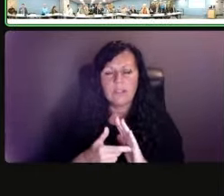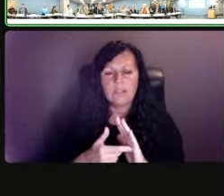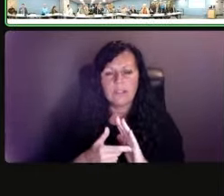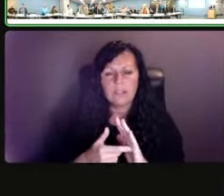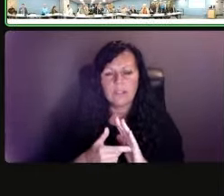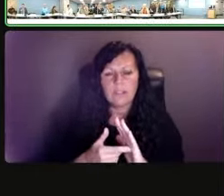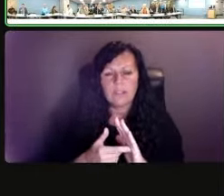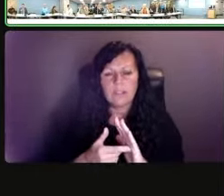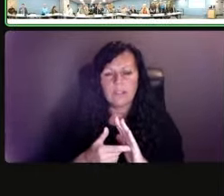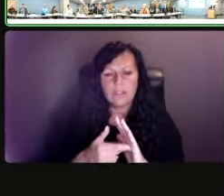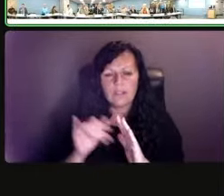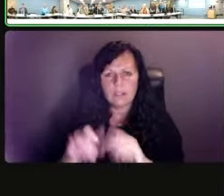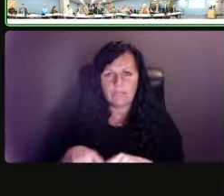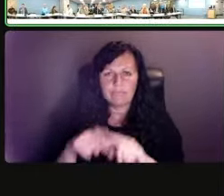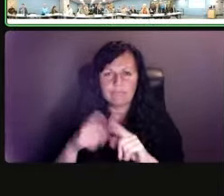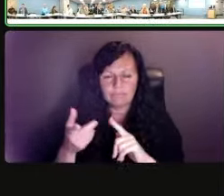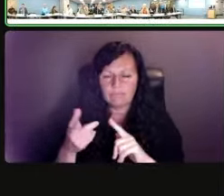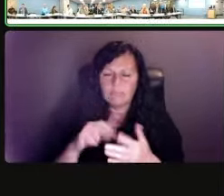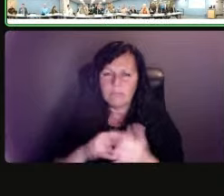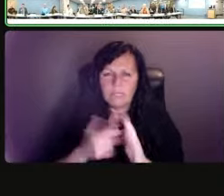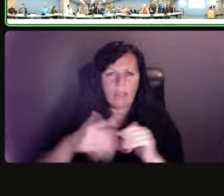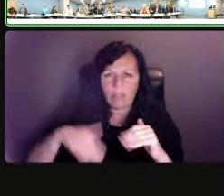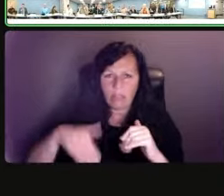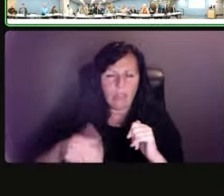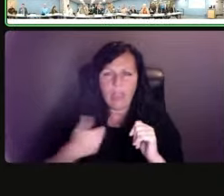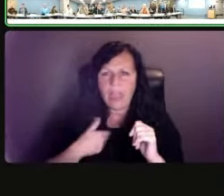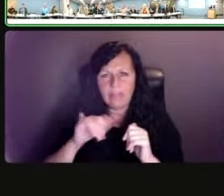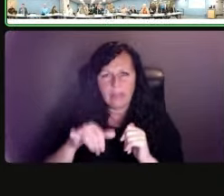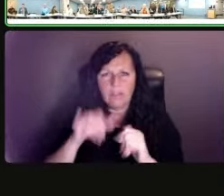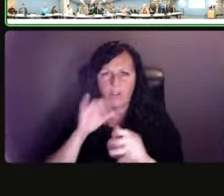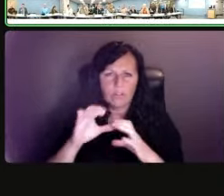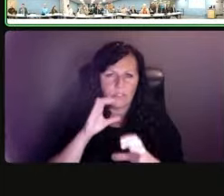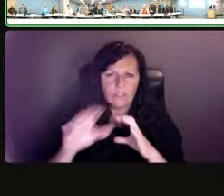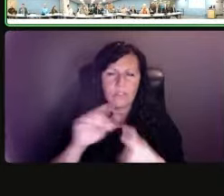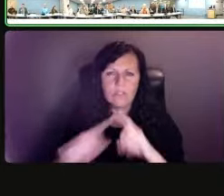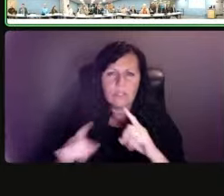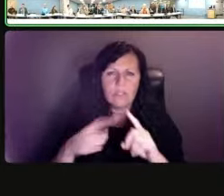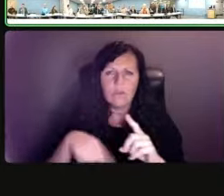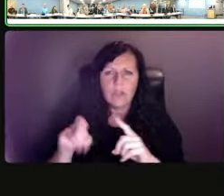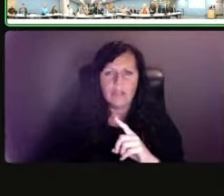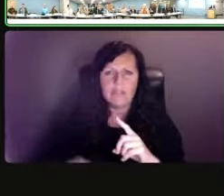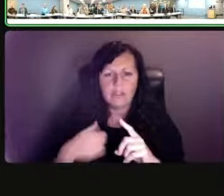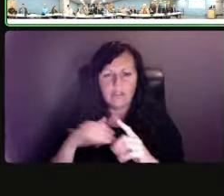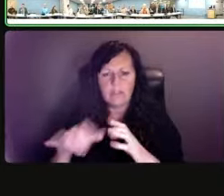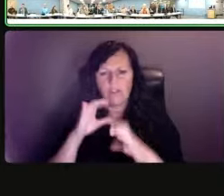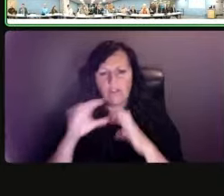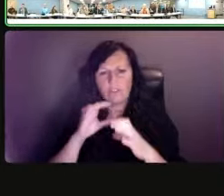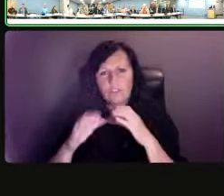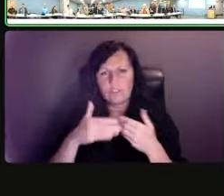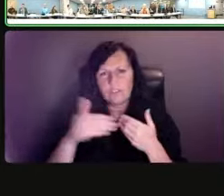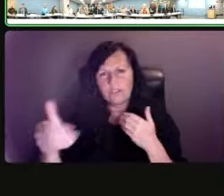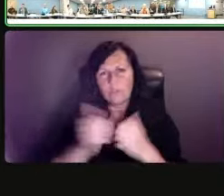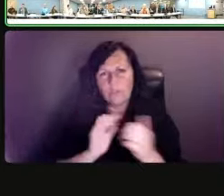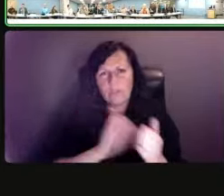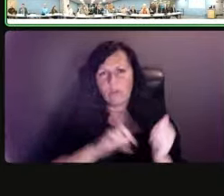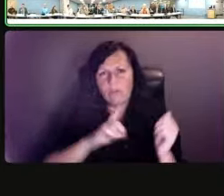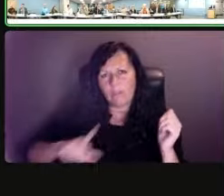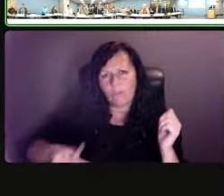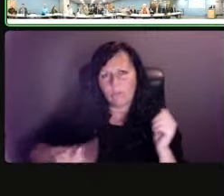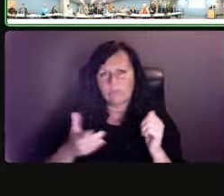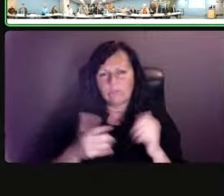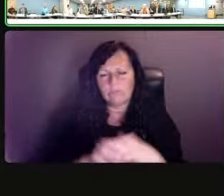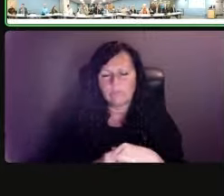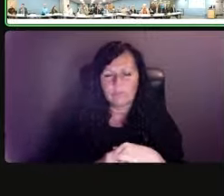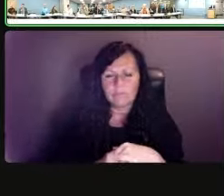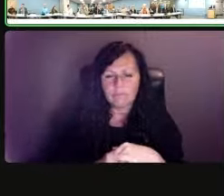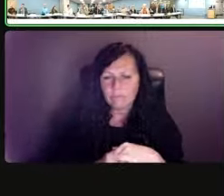that conversation yet, but I think that conversation will need to happen with our landlord.